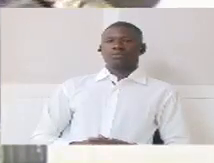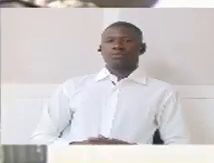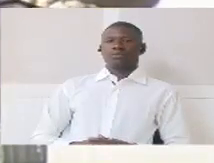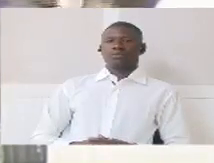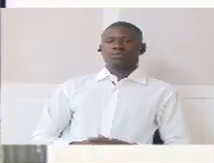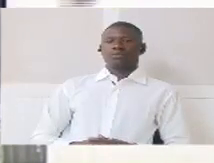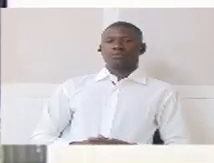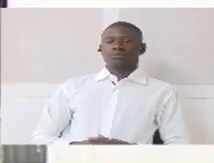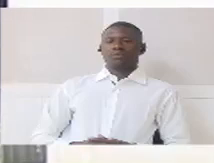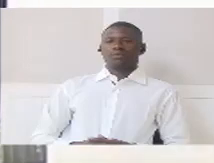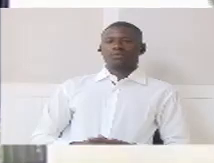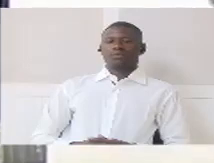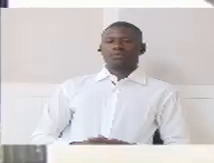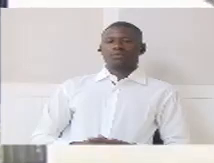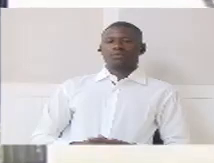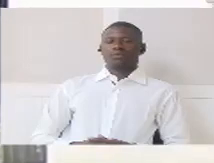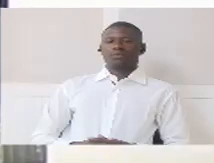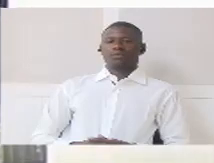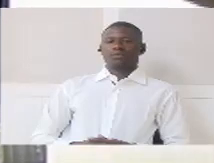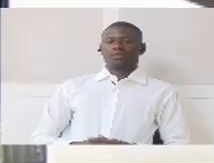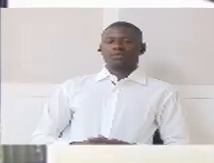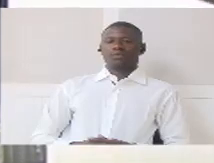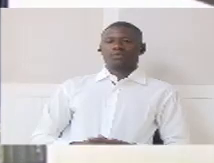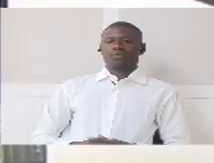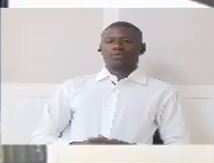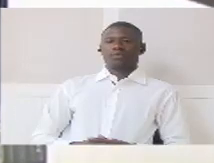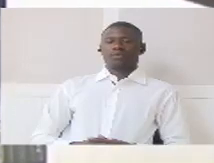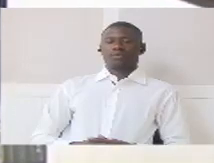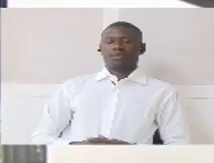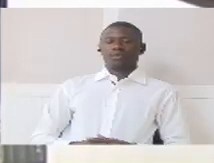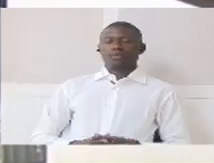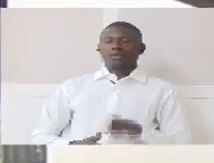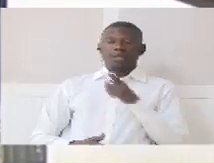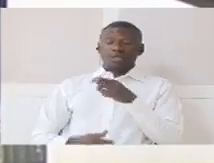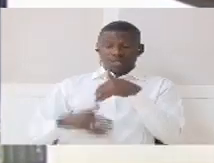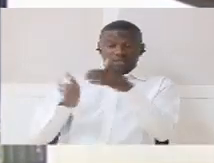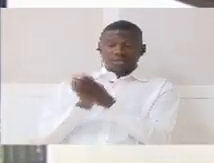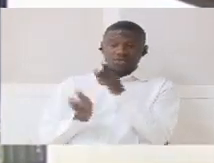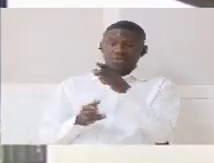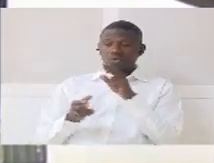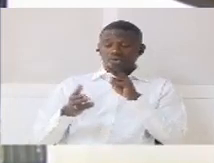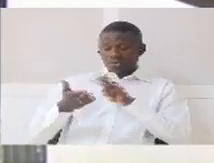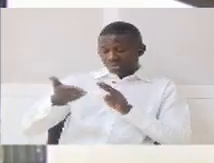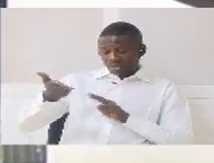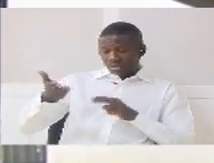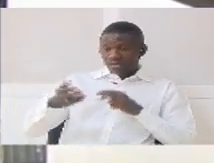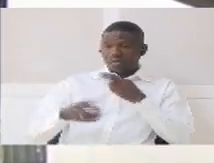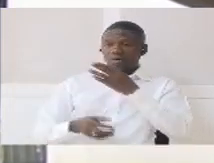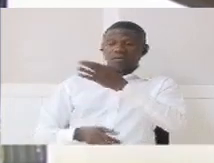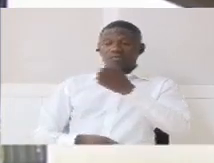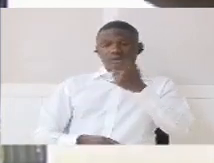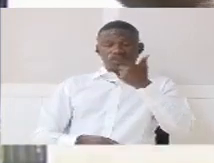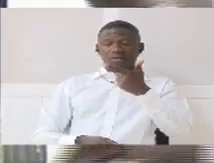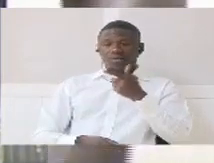minister? But the minister approved them. Director General Yak. The section you quoted, Section 47, says